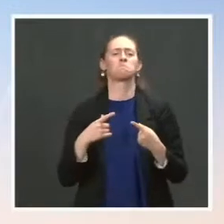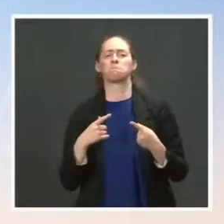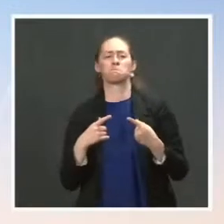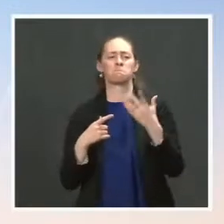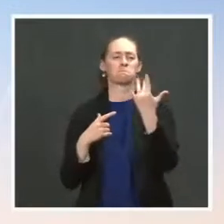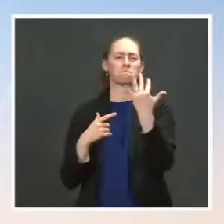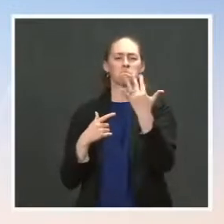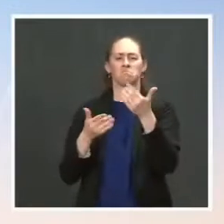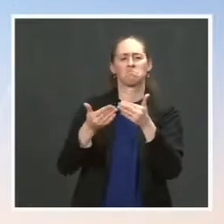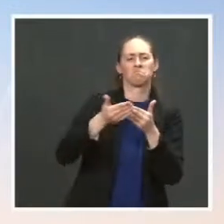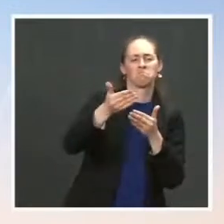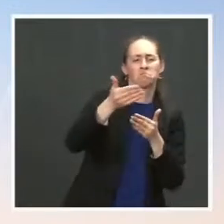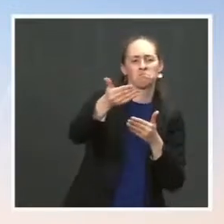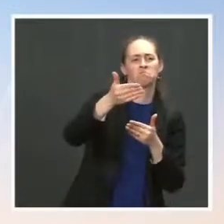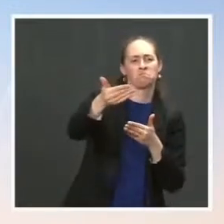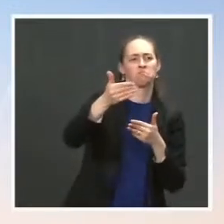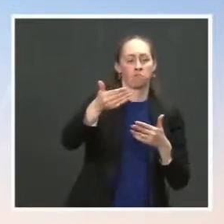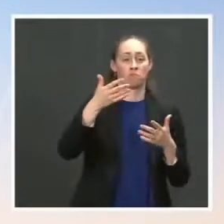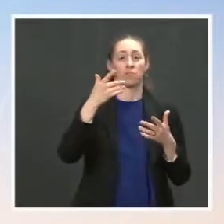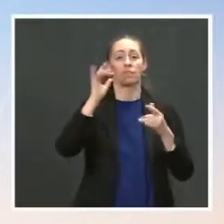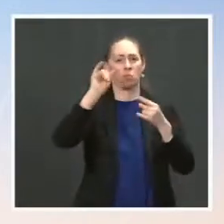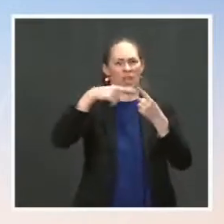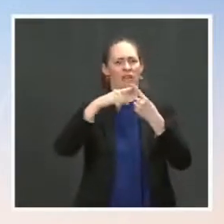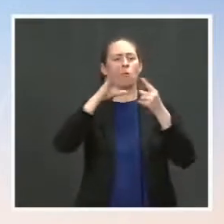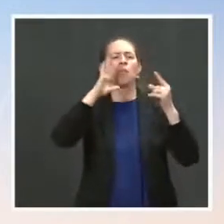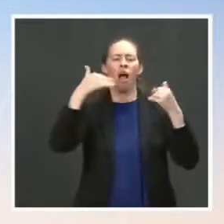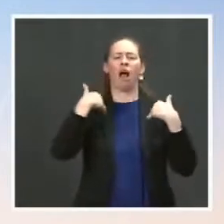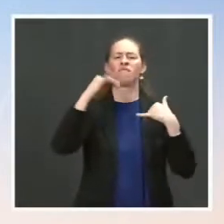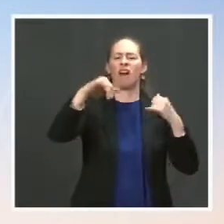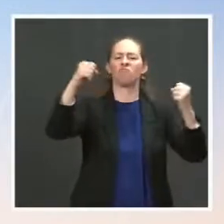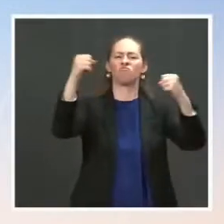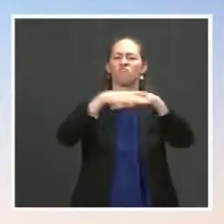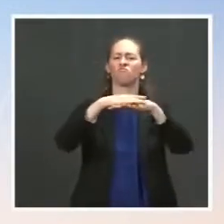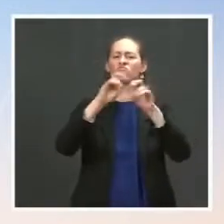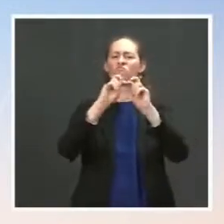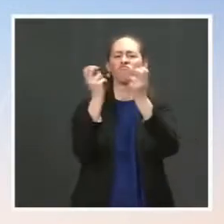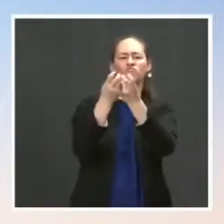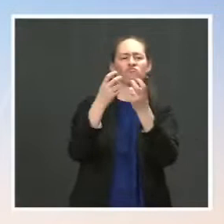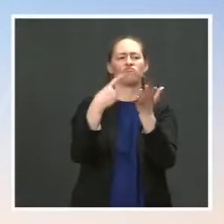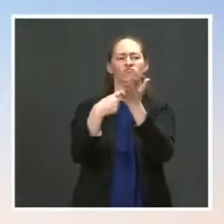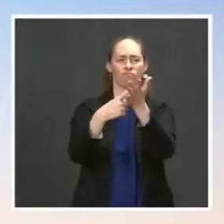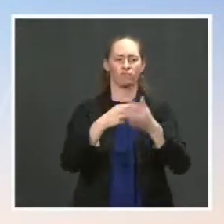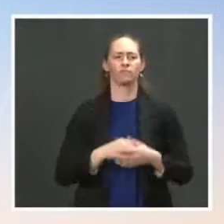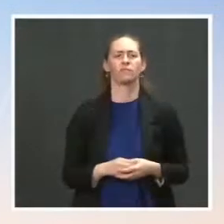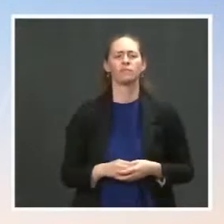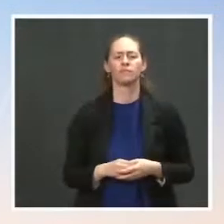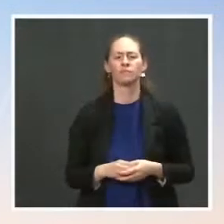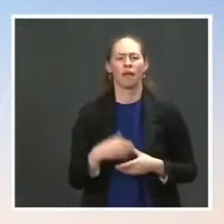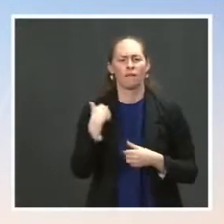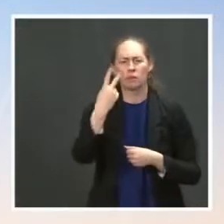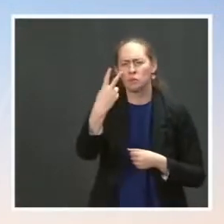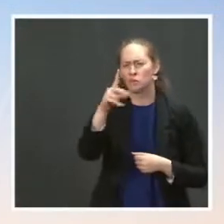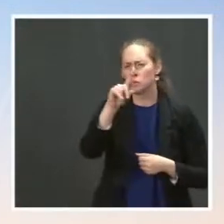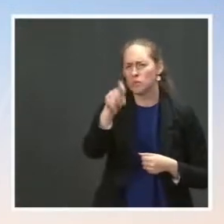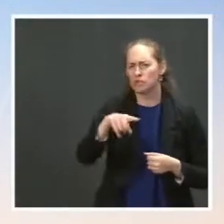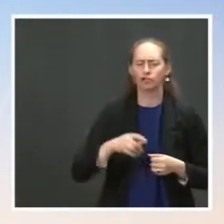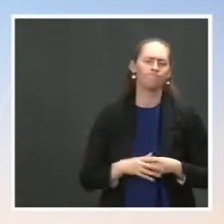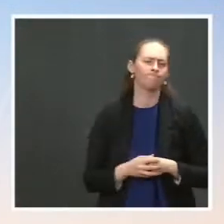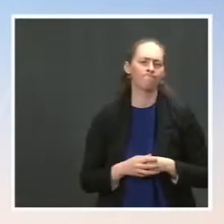the summit. Okay. Sure. Go ahead. Thank you very much. Two questions, if I might. One on